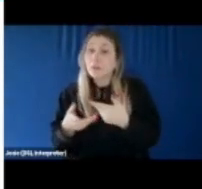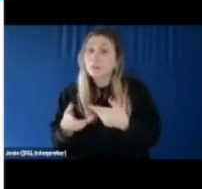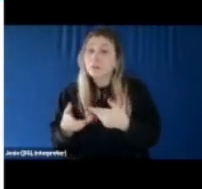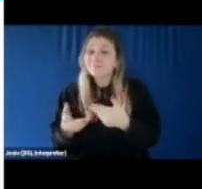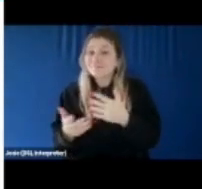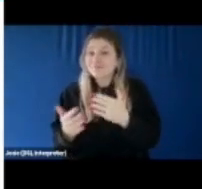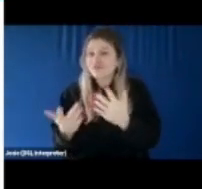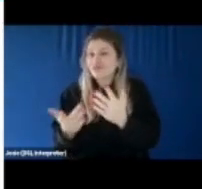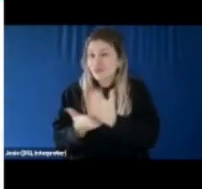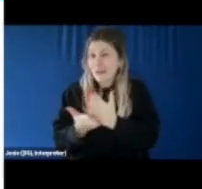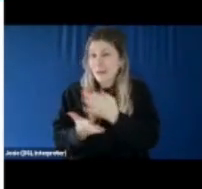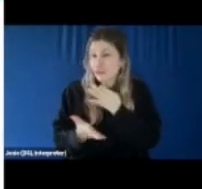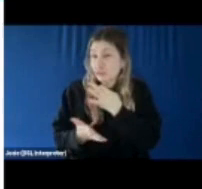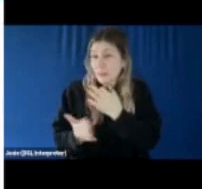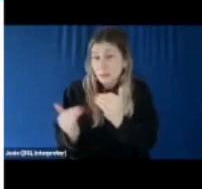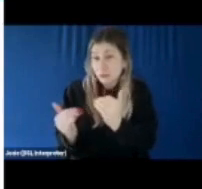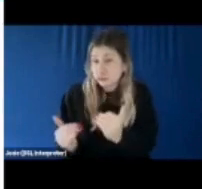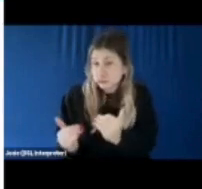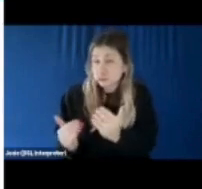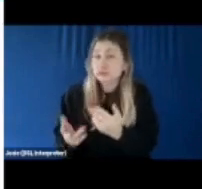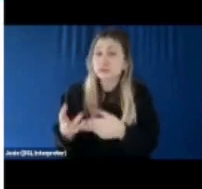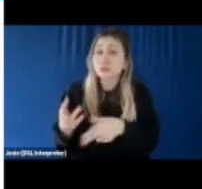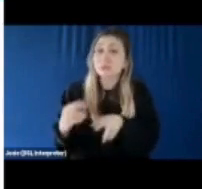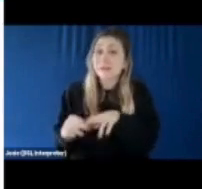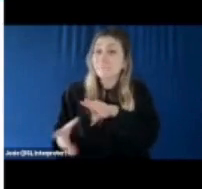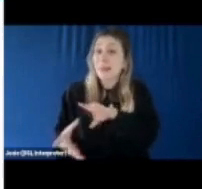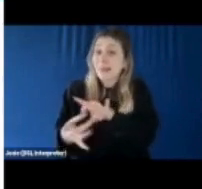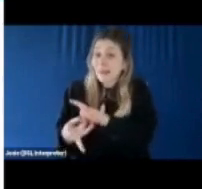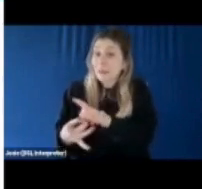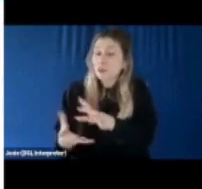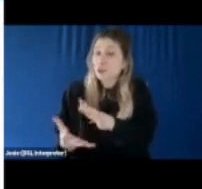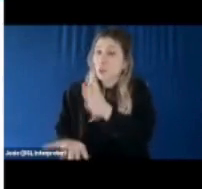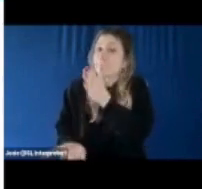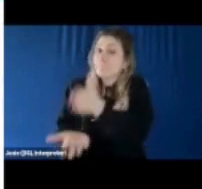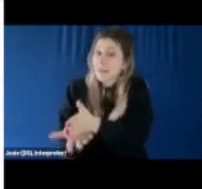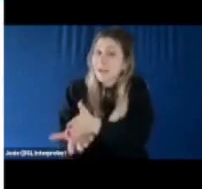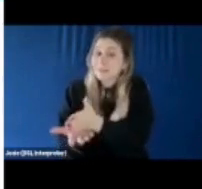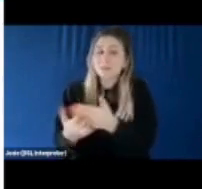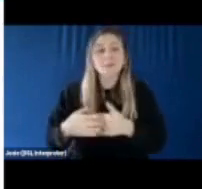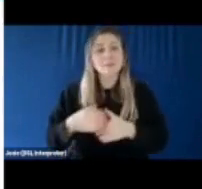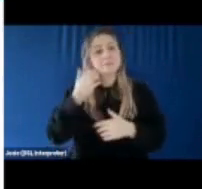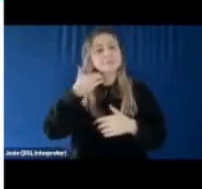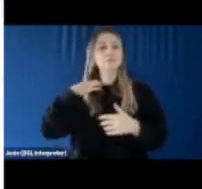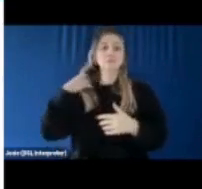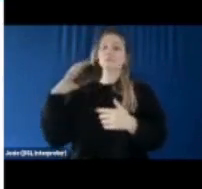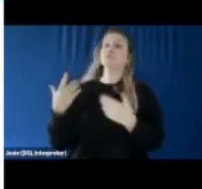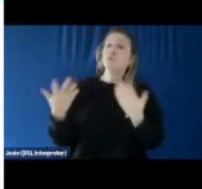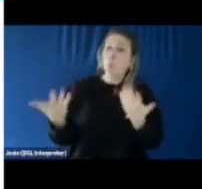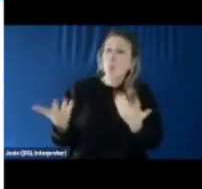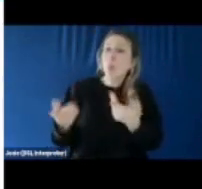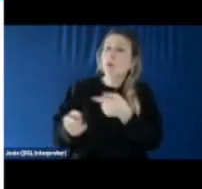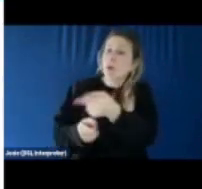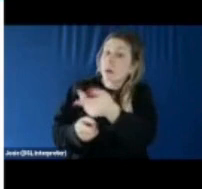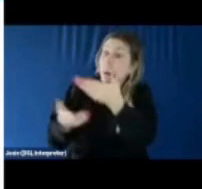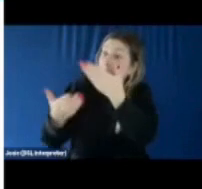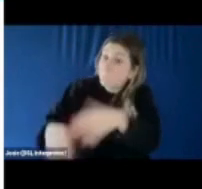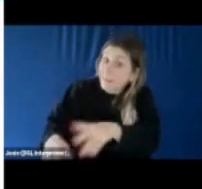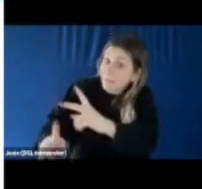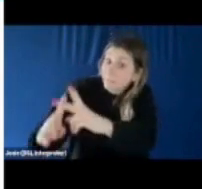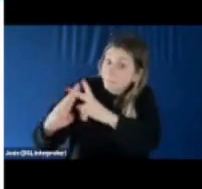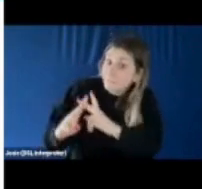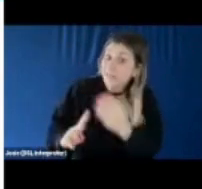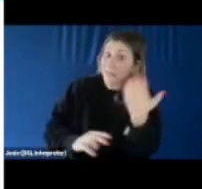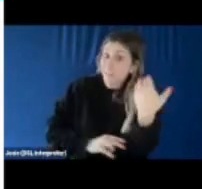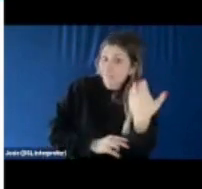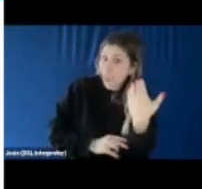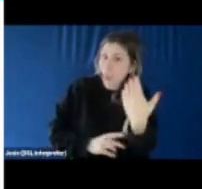they saw today, have they visited before? You can't really lead someone to give a wrong answer to that. But a higher